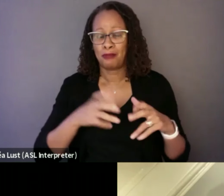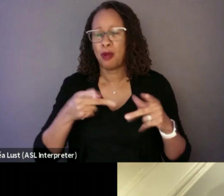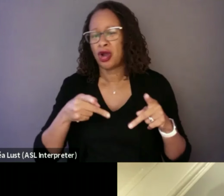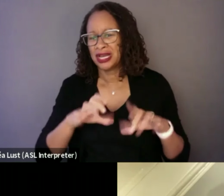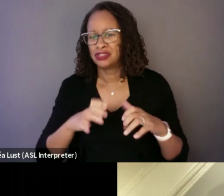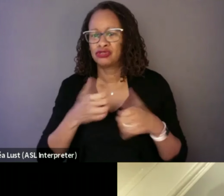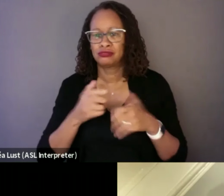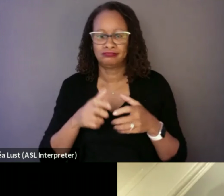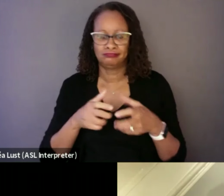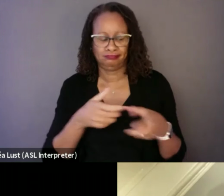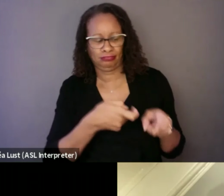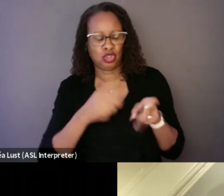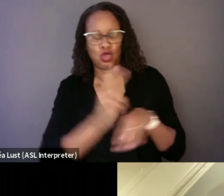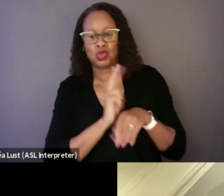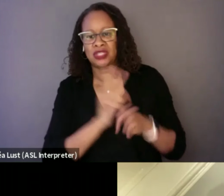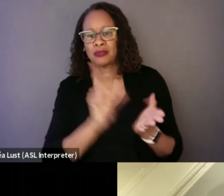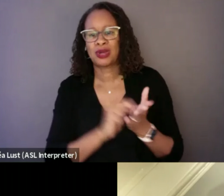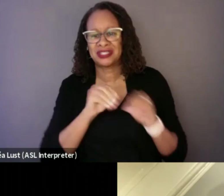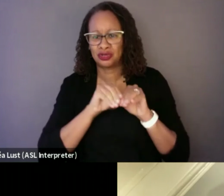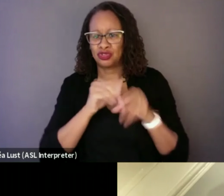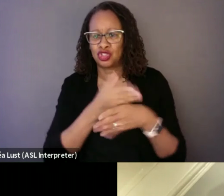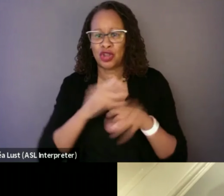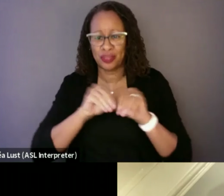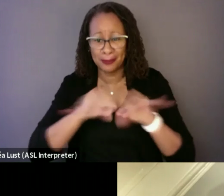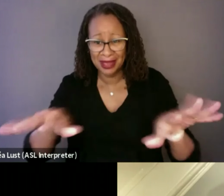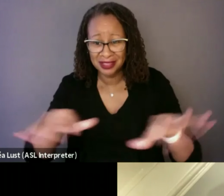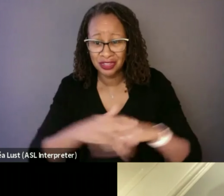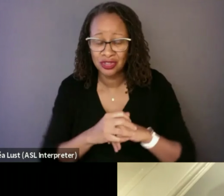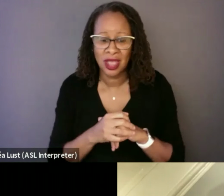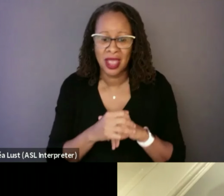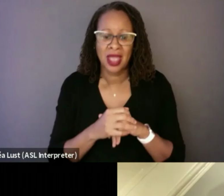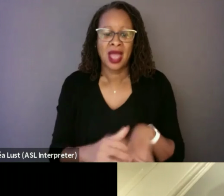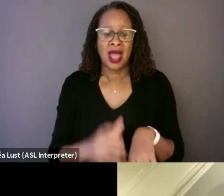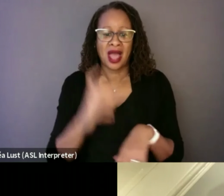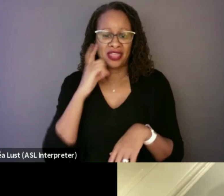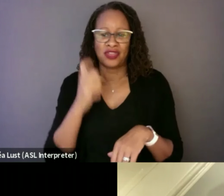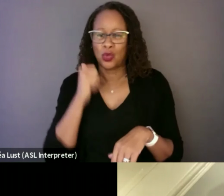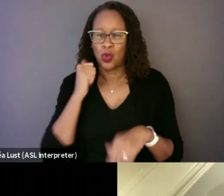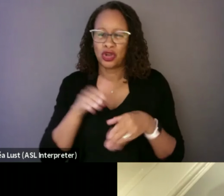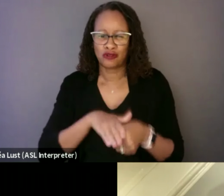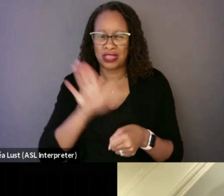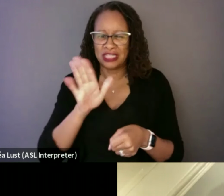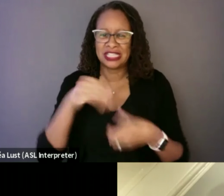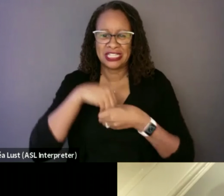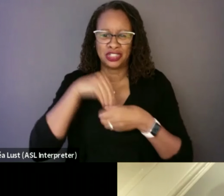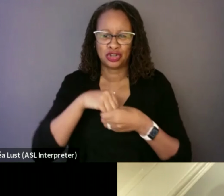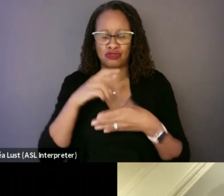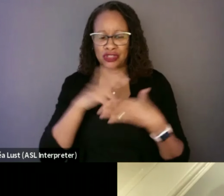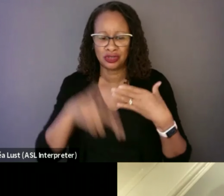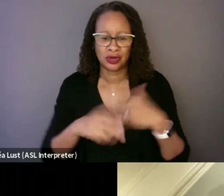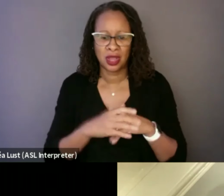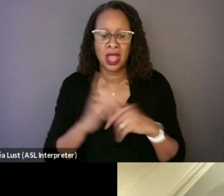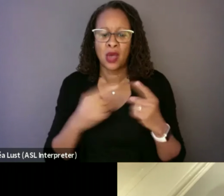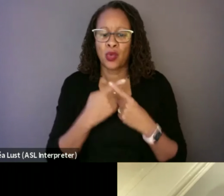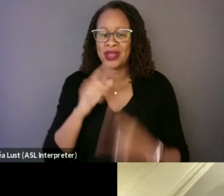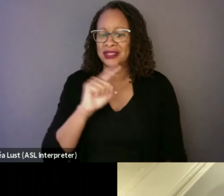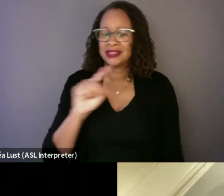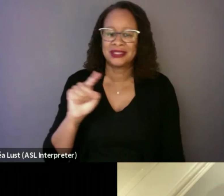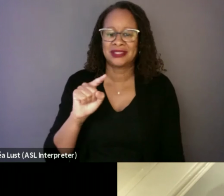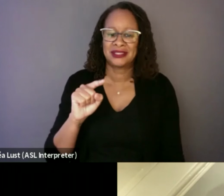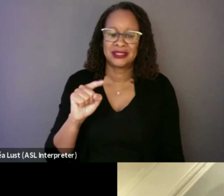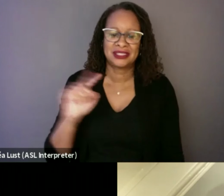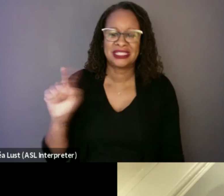know, I really thought they were not going to release their internal results when the ZEC or the Zimbabwe Electoral